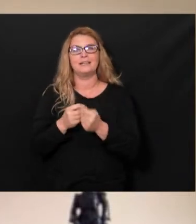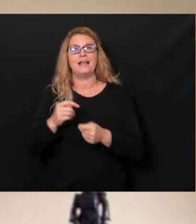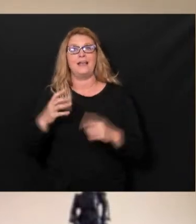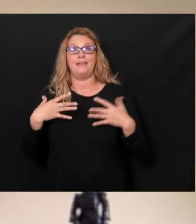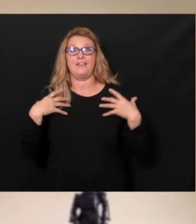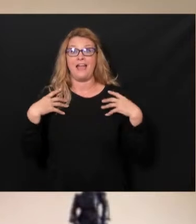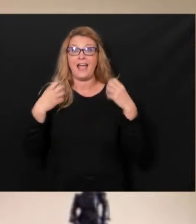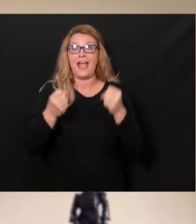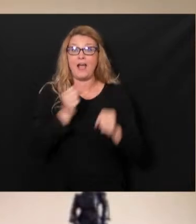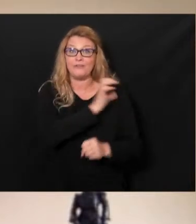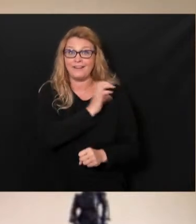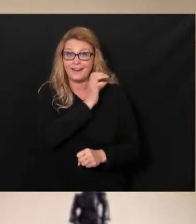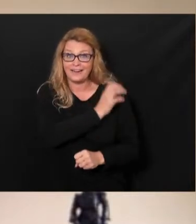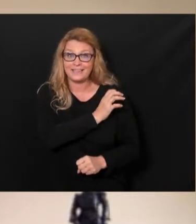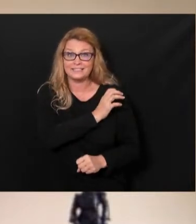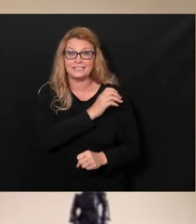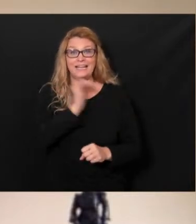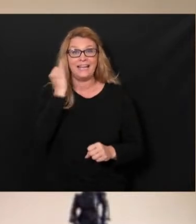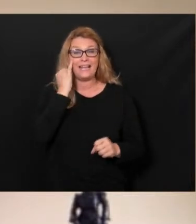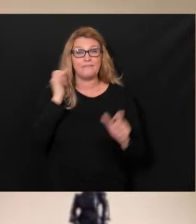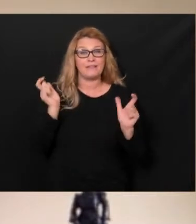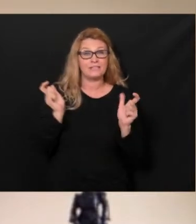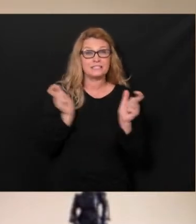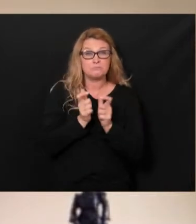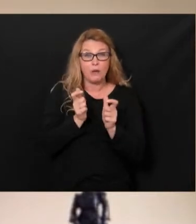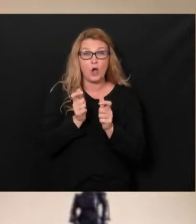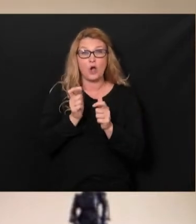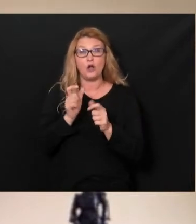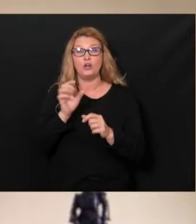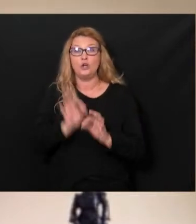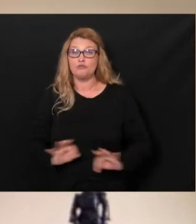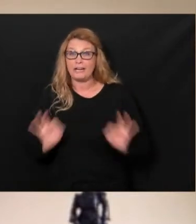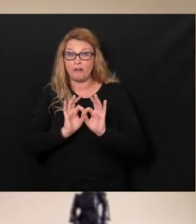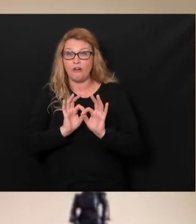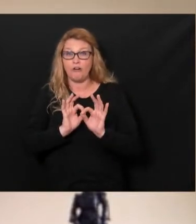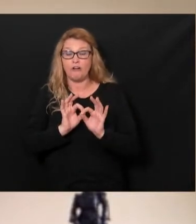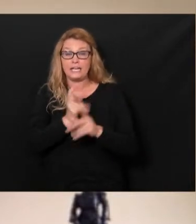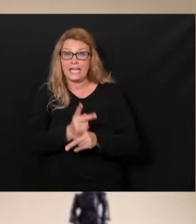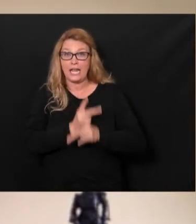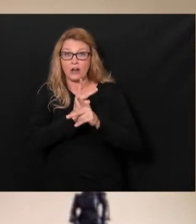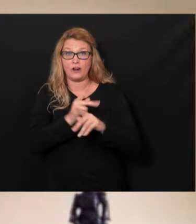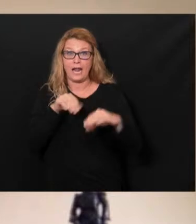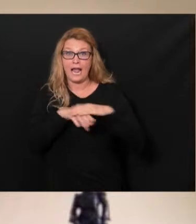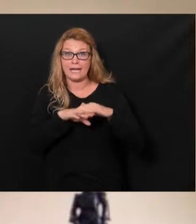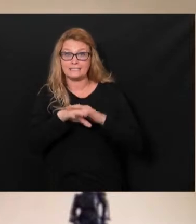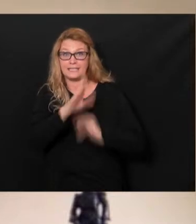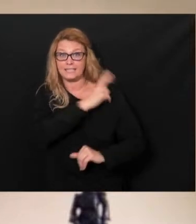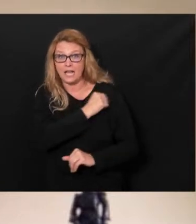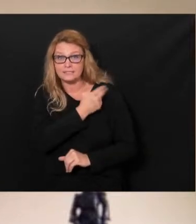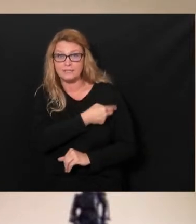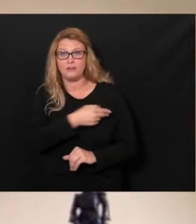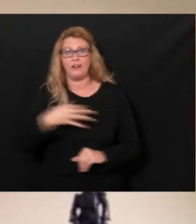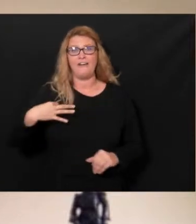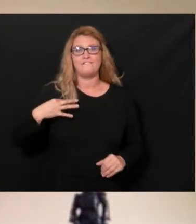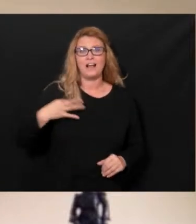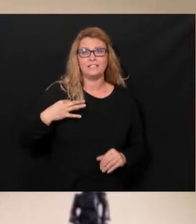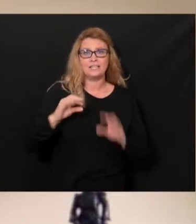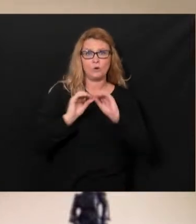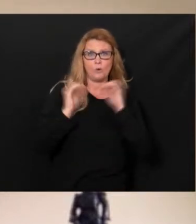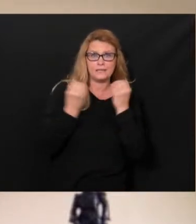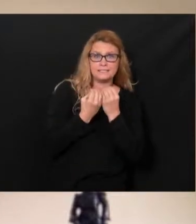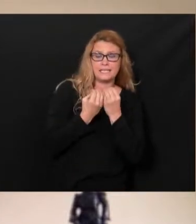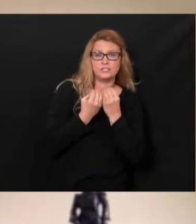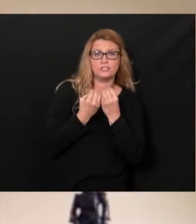clinics. If there's a small critical care access or critical access hospital, volunteer